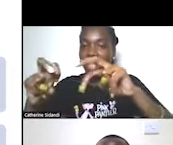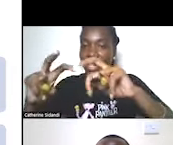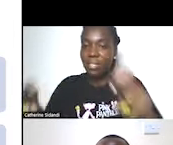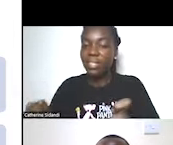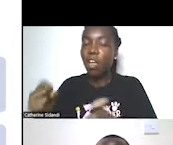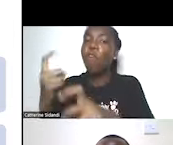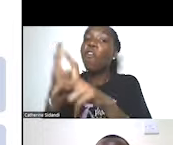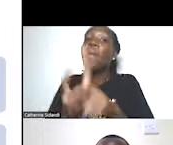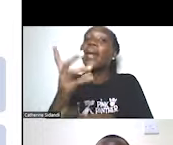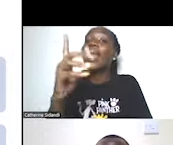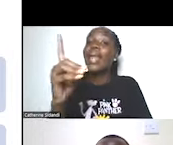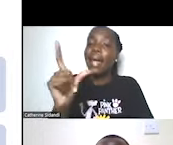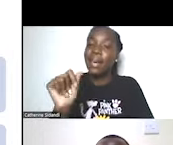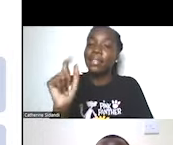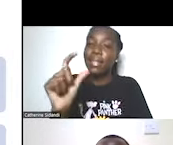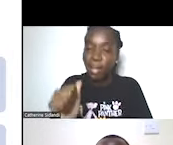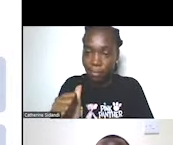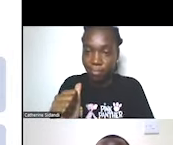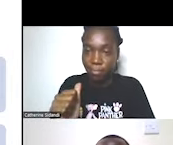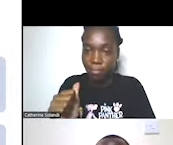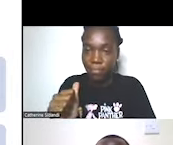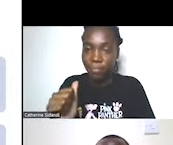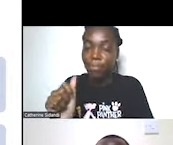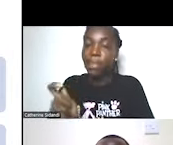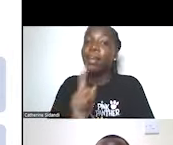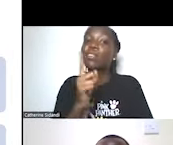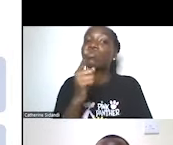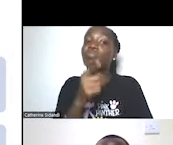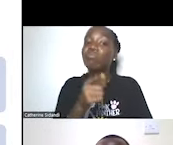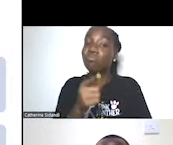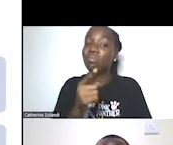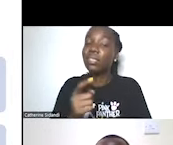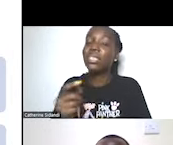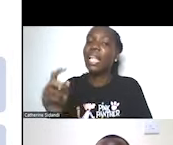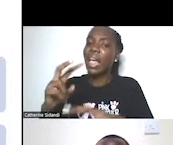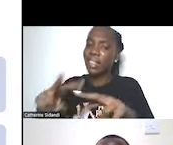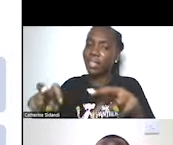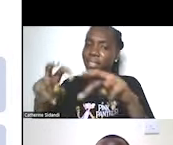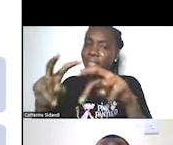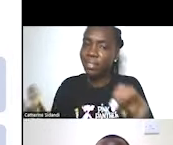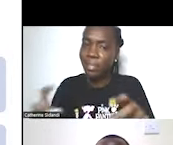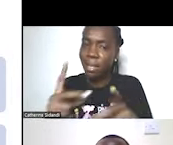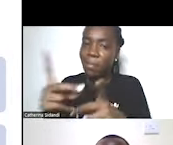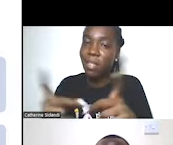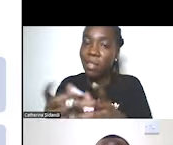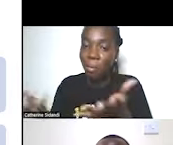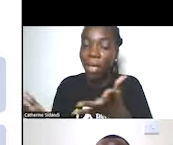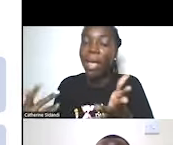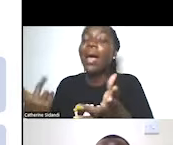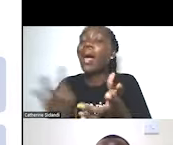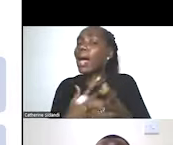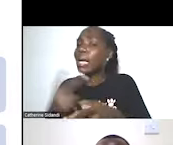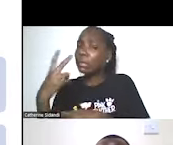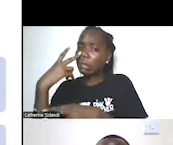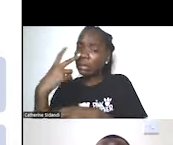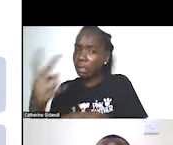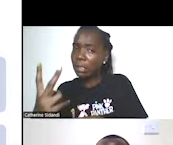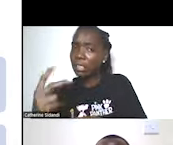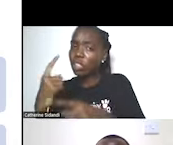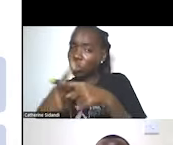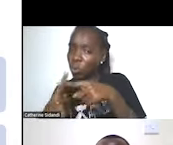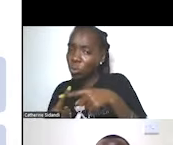data. So it's analysis where we are analyzing data that we are having to see what